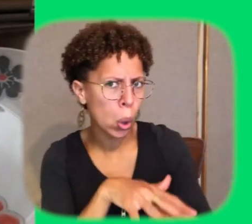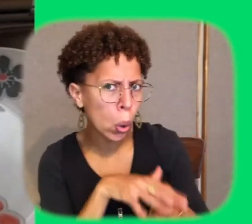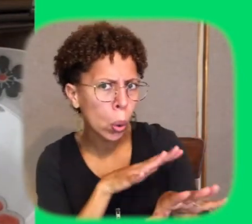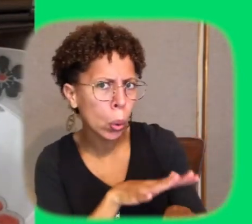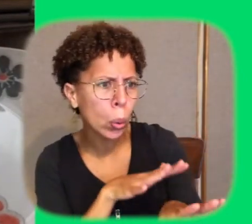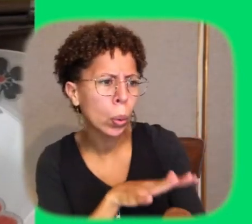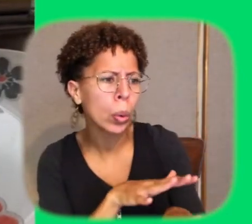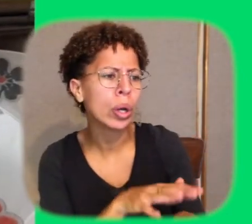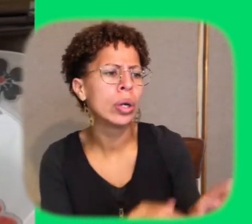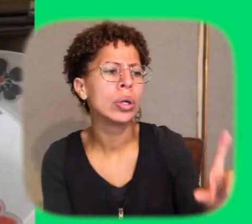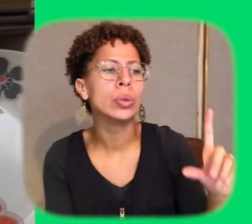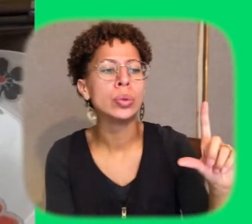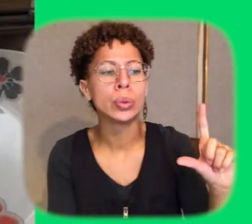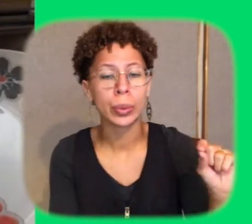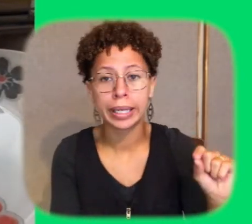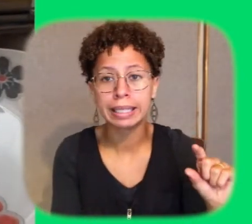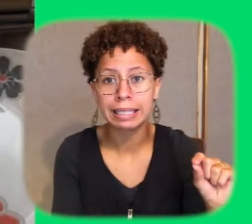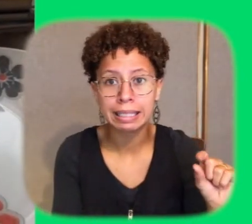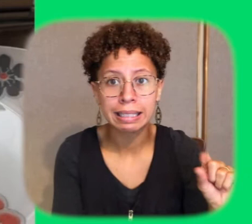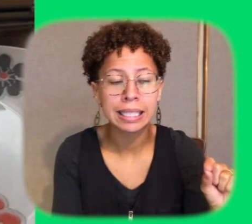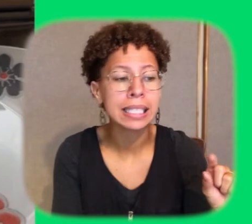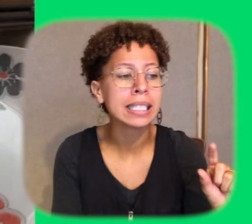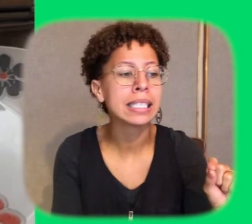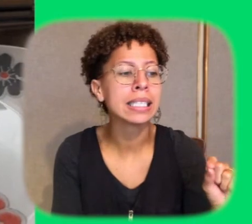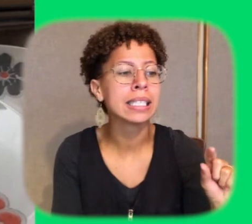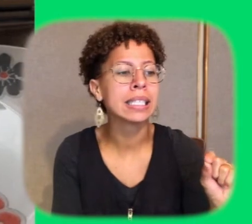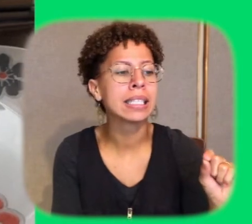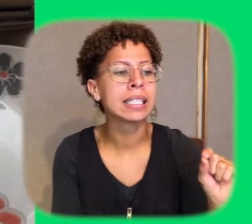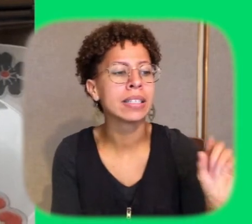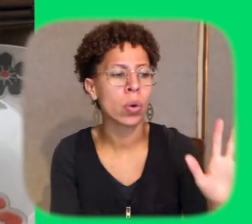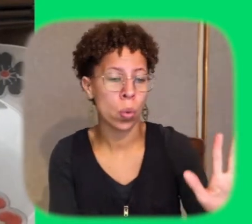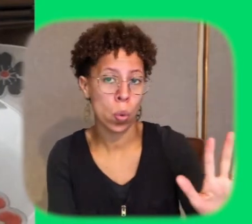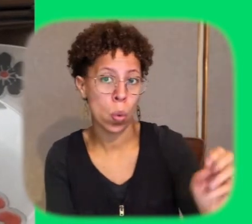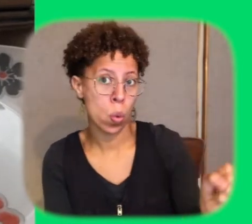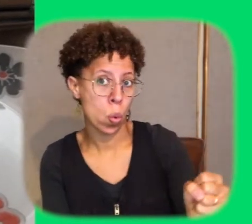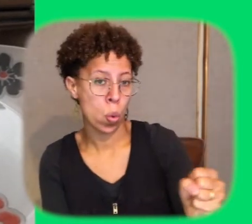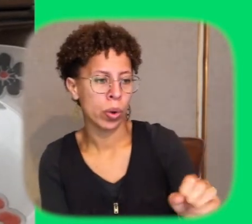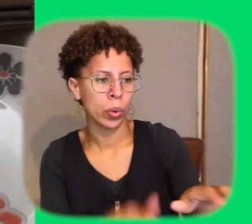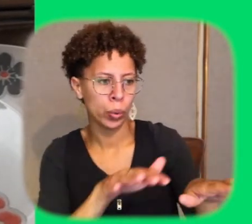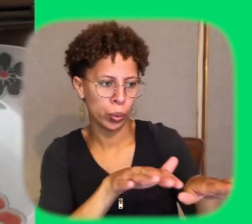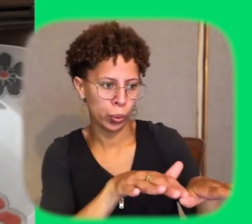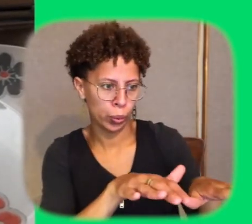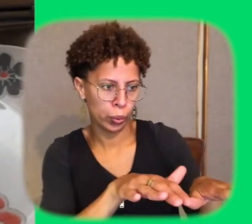19. 20. Okay, give that water a moment to settle. We've got 20.